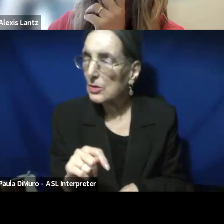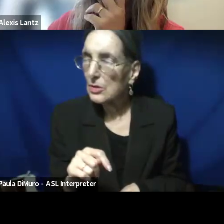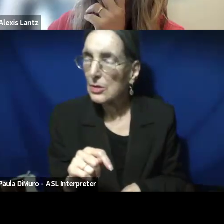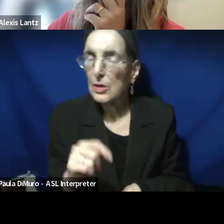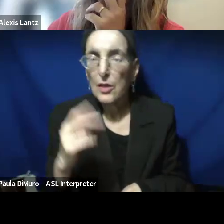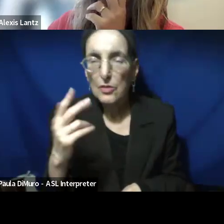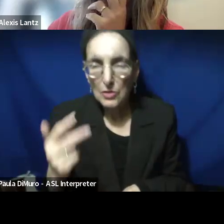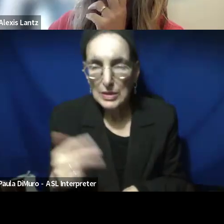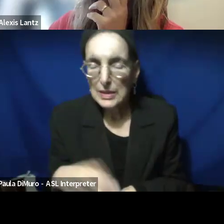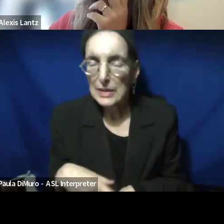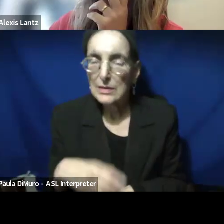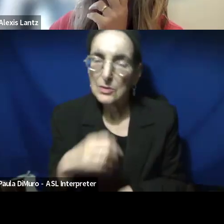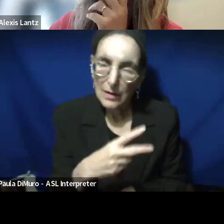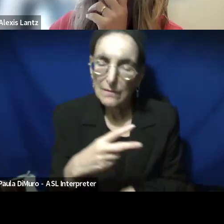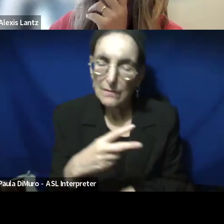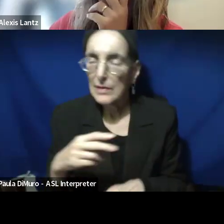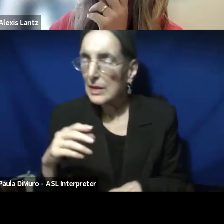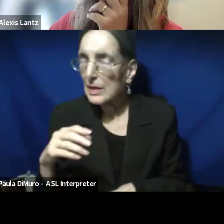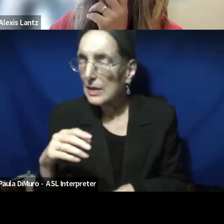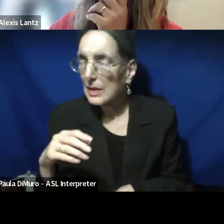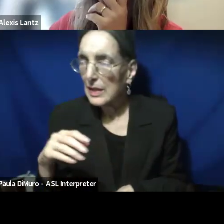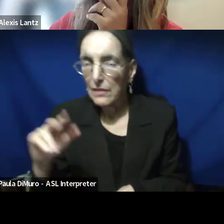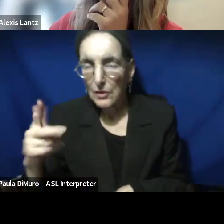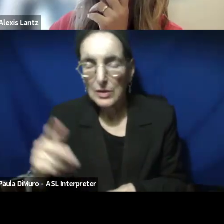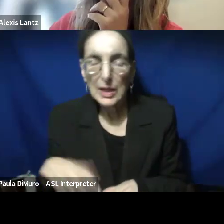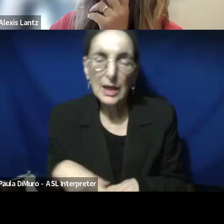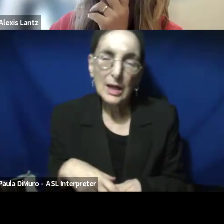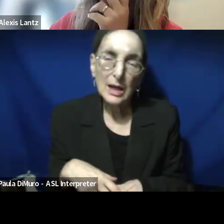some upcoming meetings. Is there anything I missed,